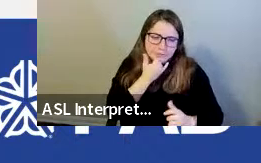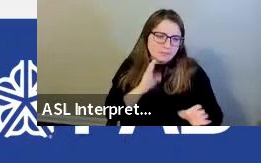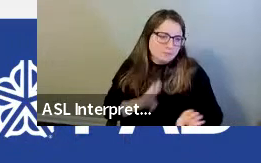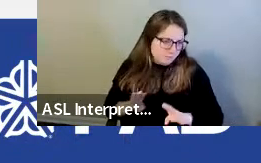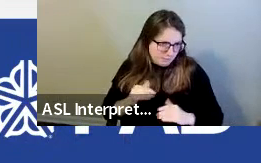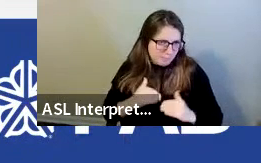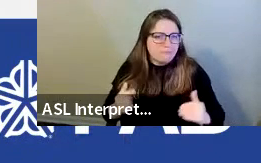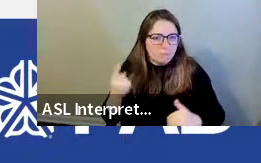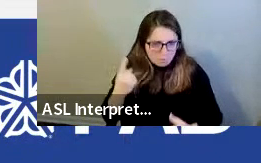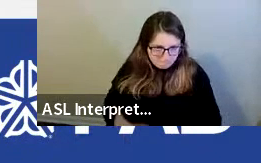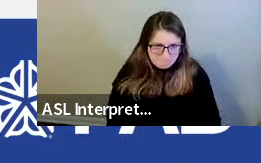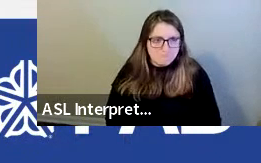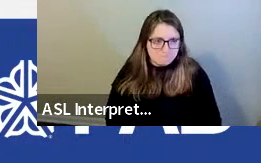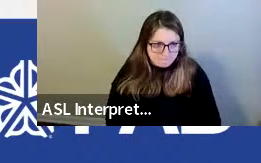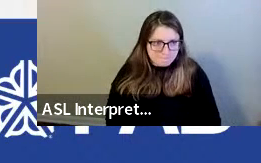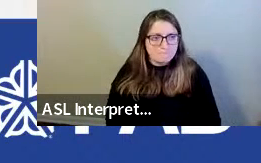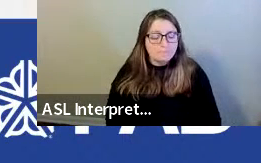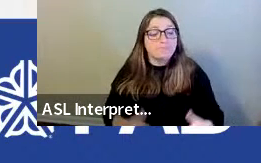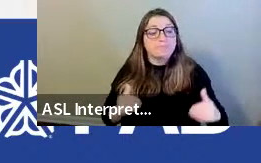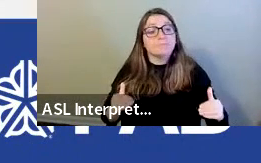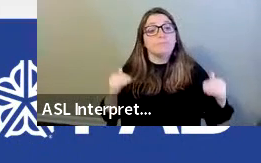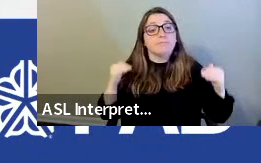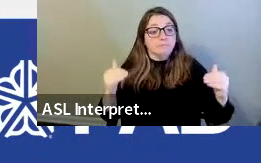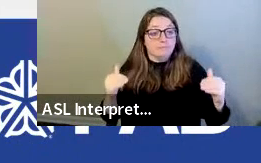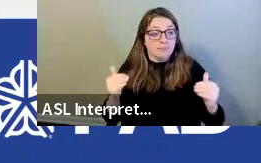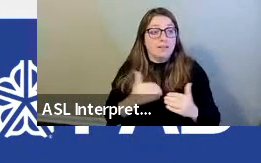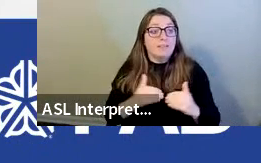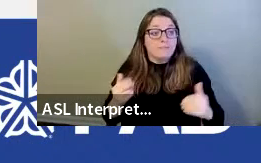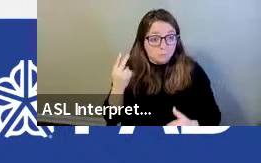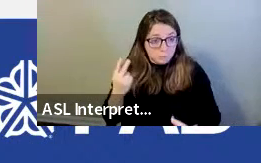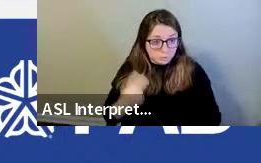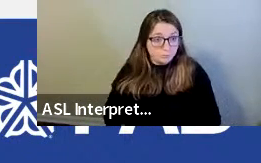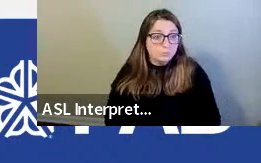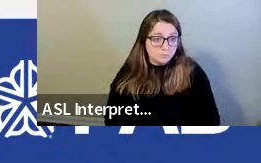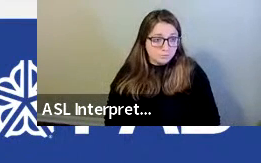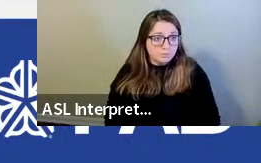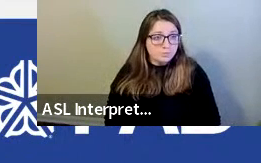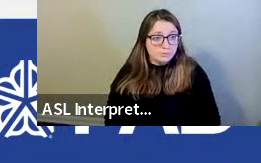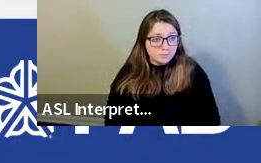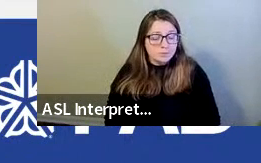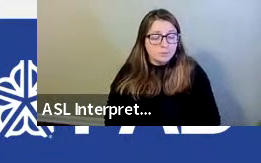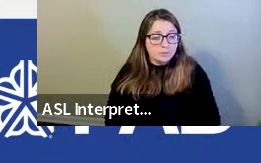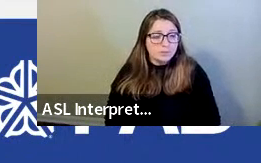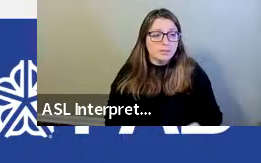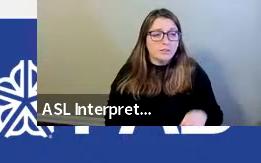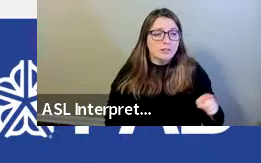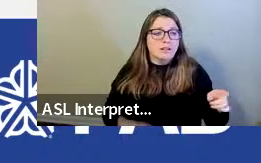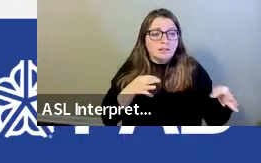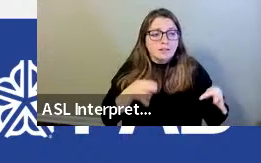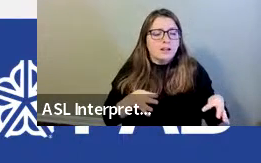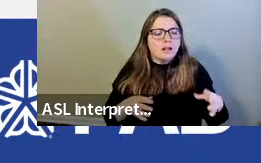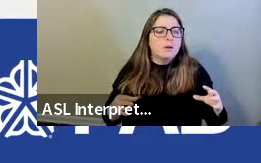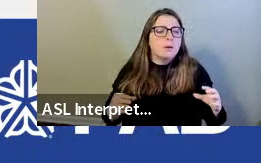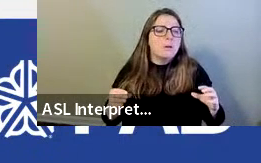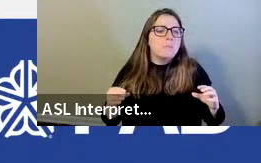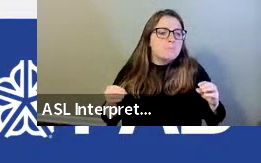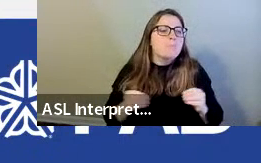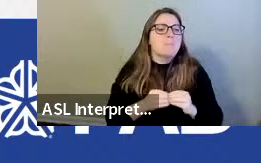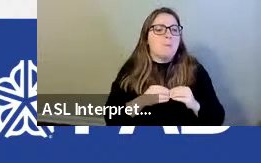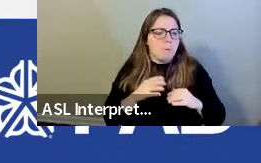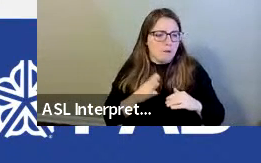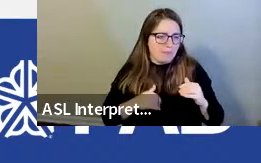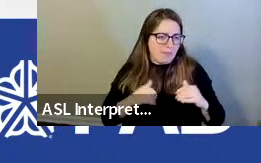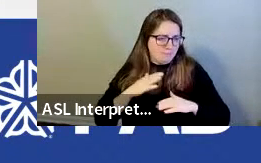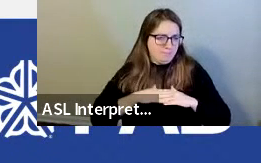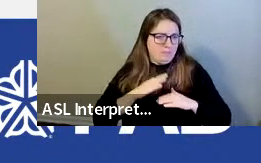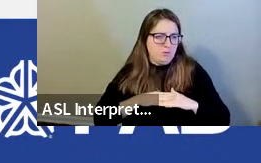1. Level 2, the description for this is now a more than minimal negative impact on the community or